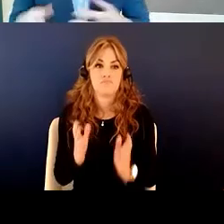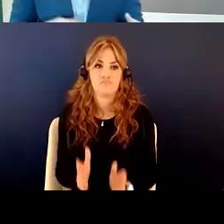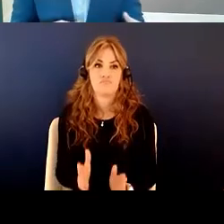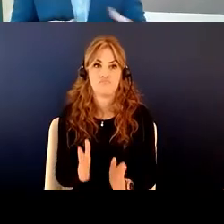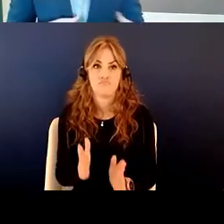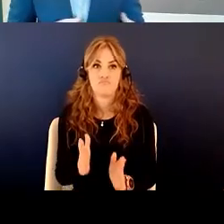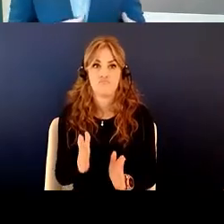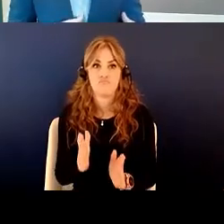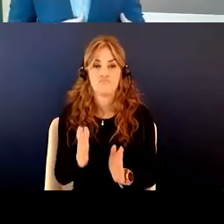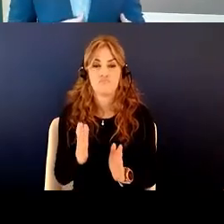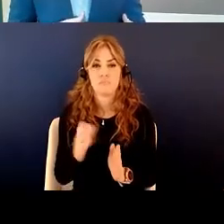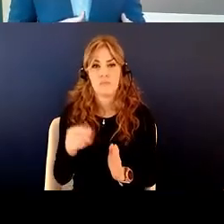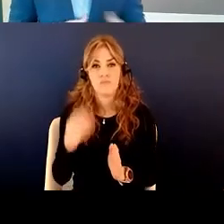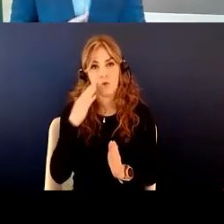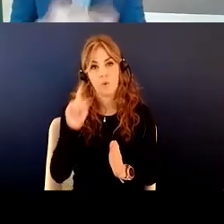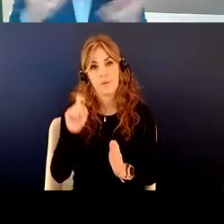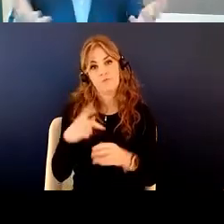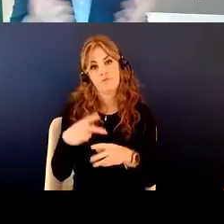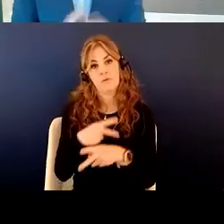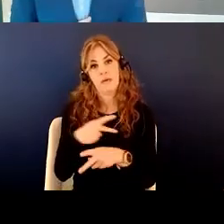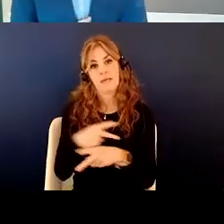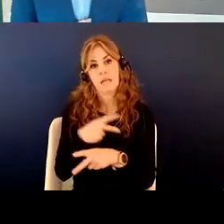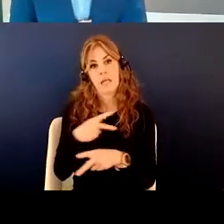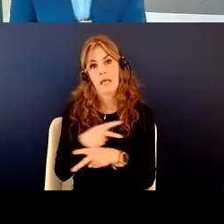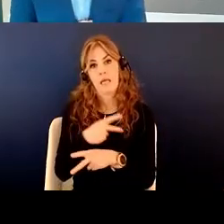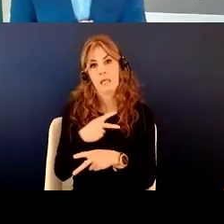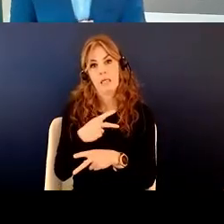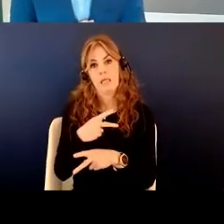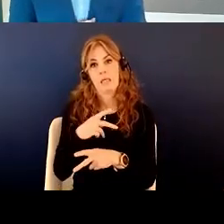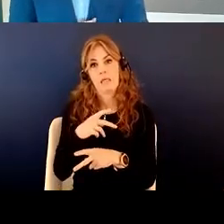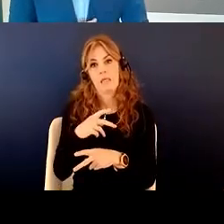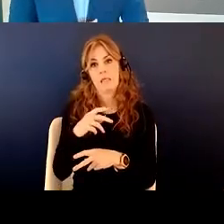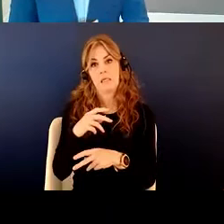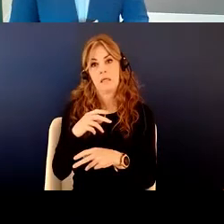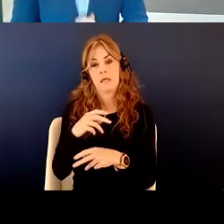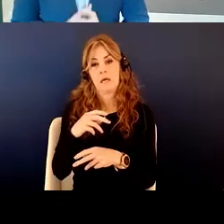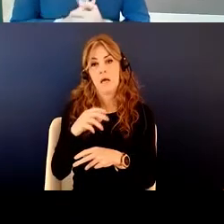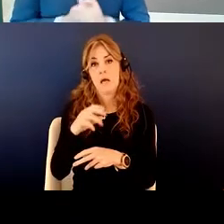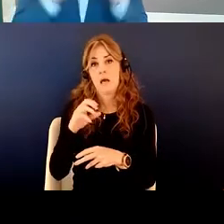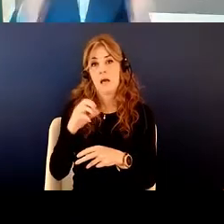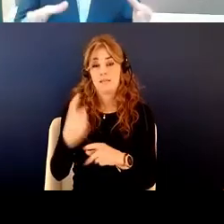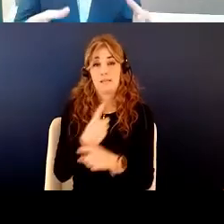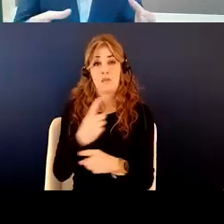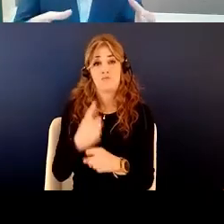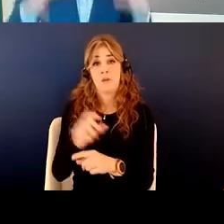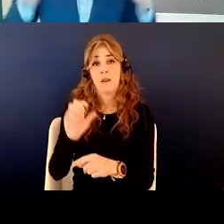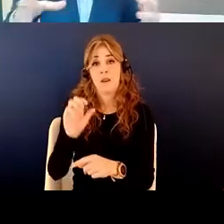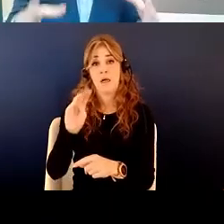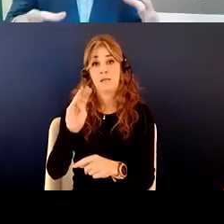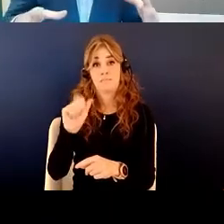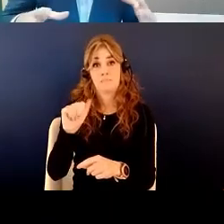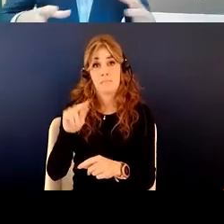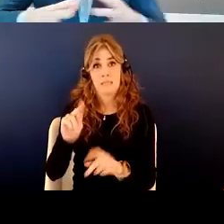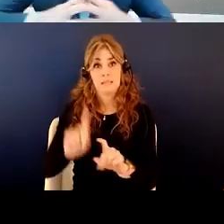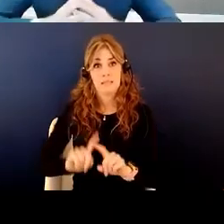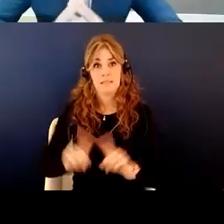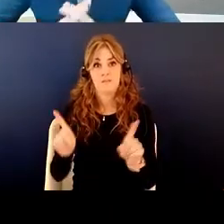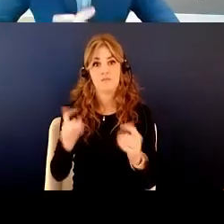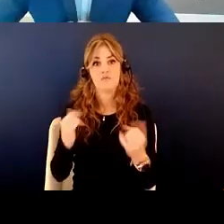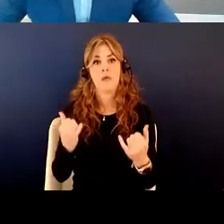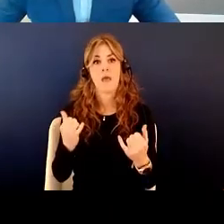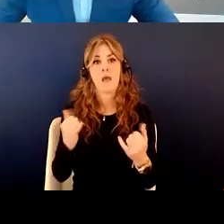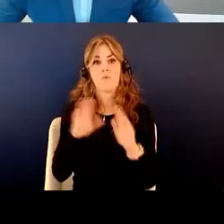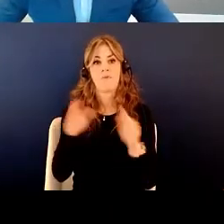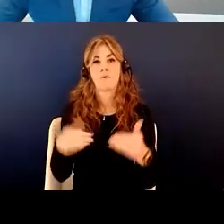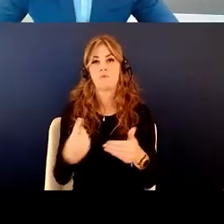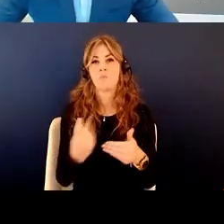when you know you need to calculate, in this case, a standardized mean difference? So to do that, let's look directly at a study, and I think this is